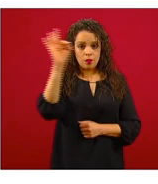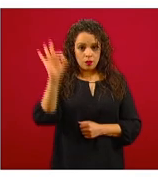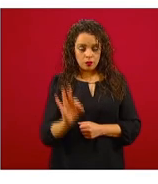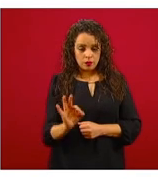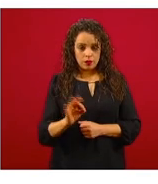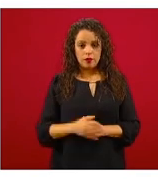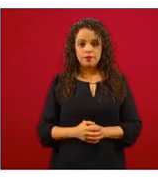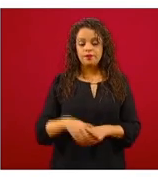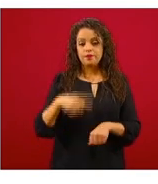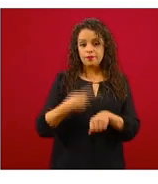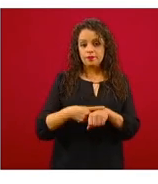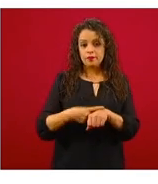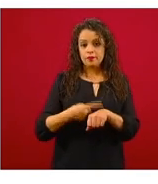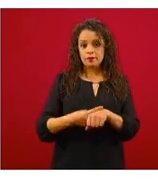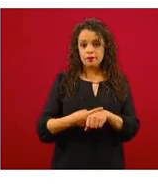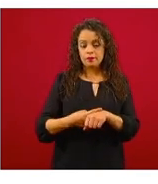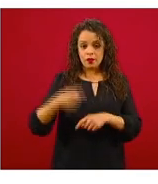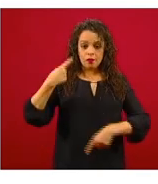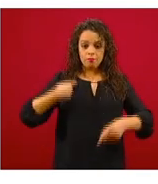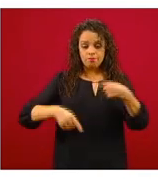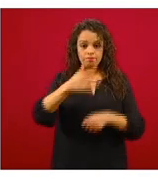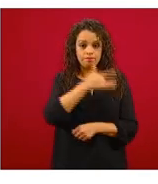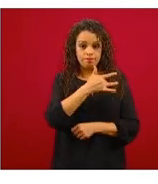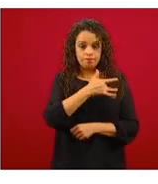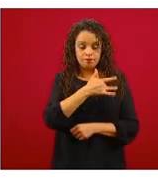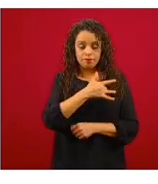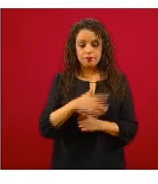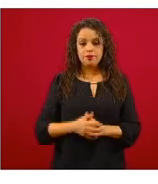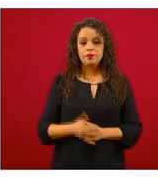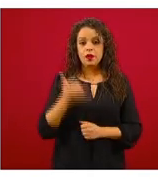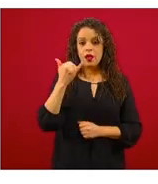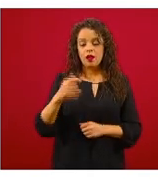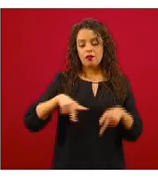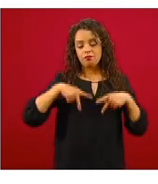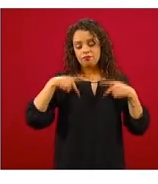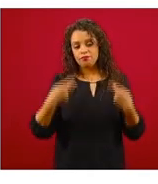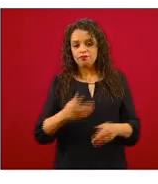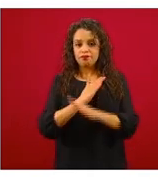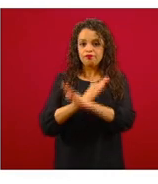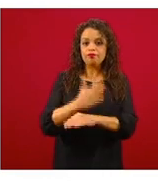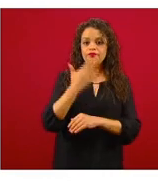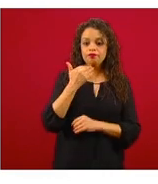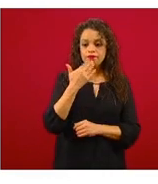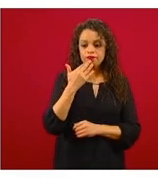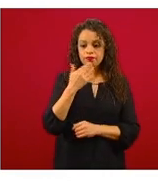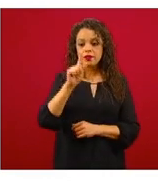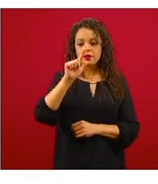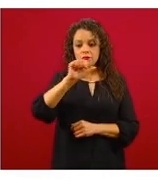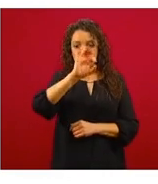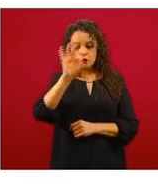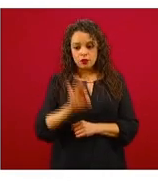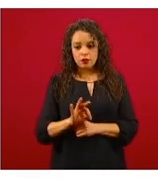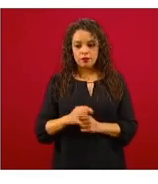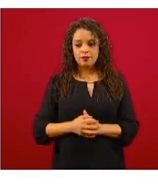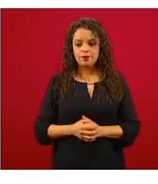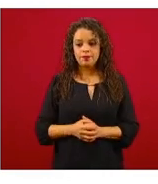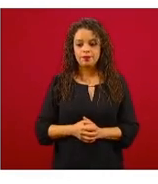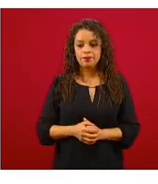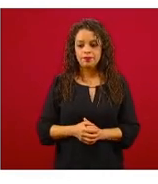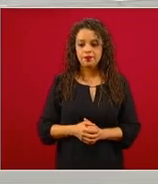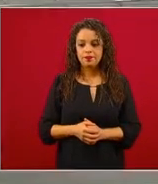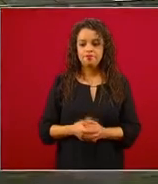25% more risk. And if you have an immunosuppressive disease, 2.6% more